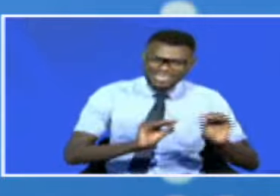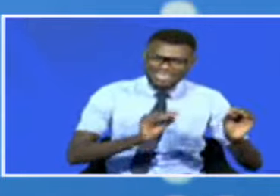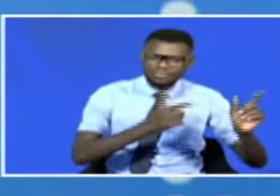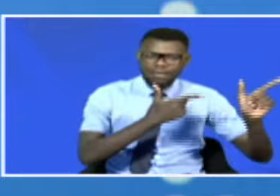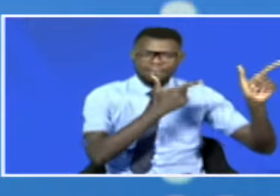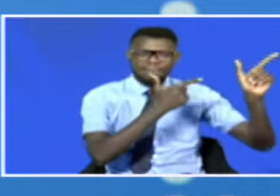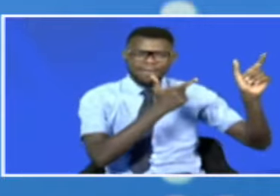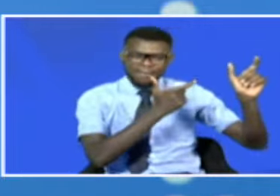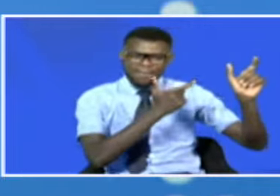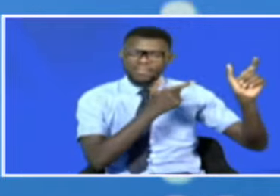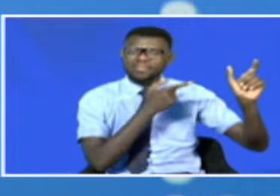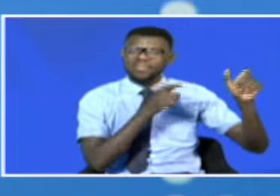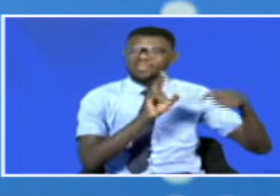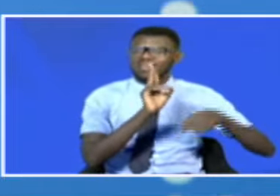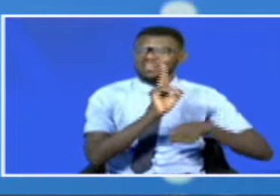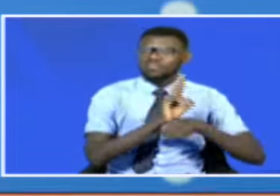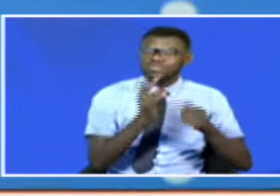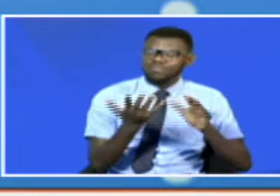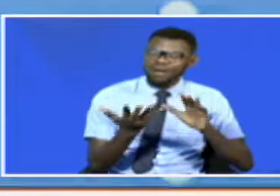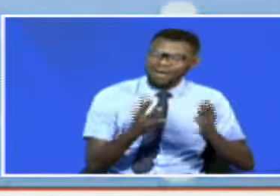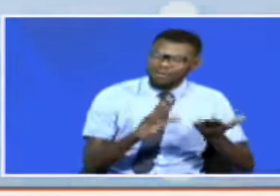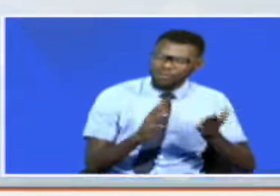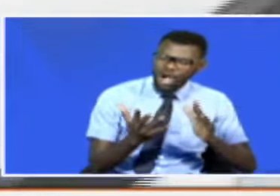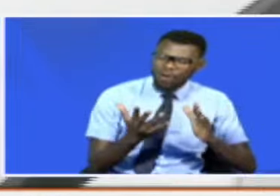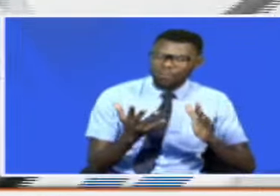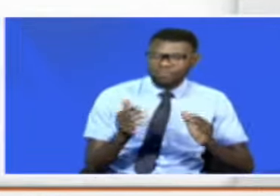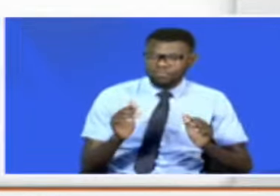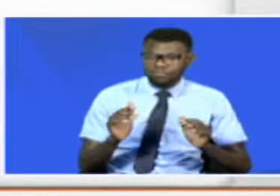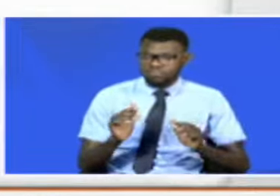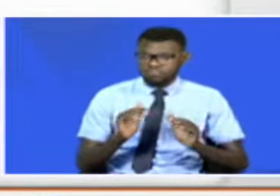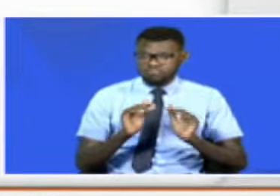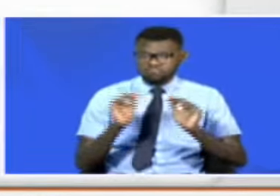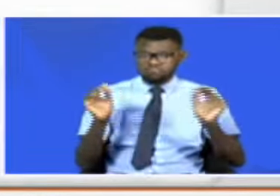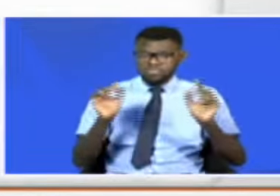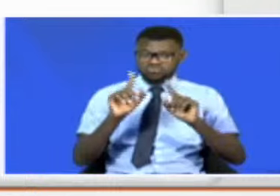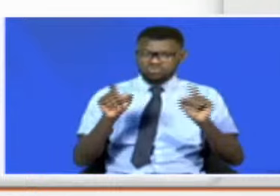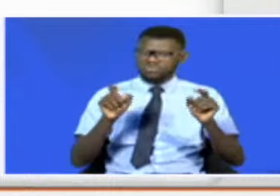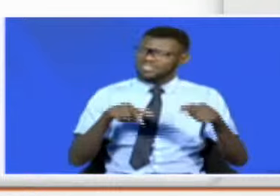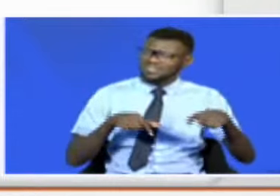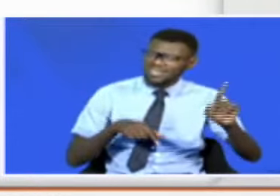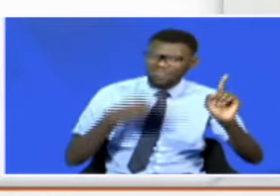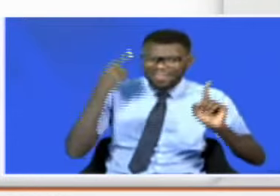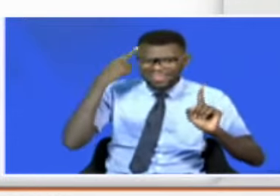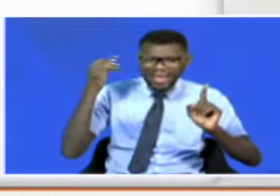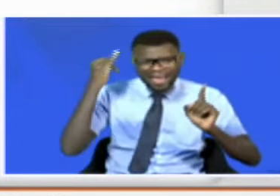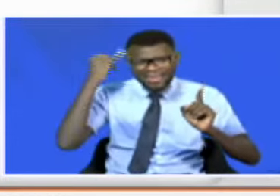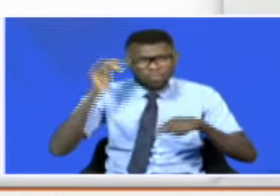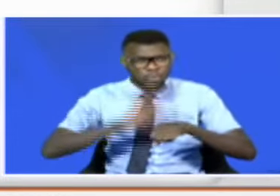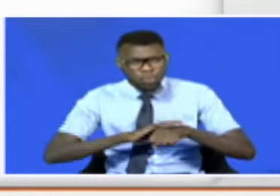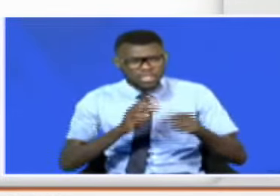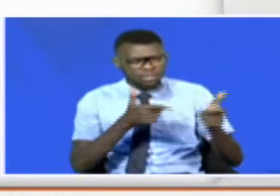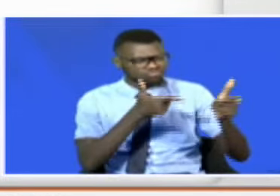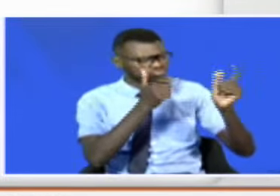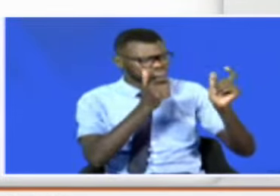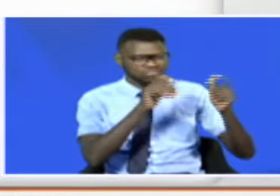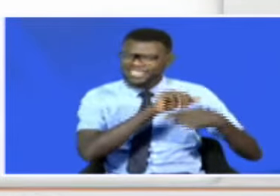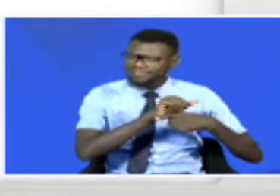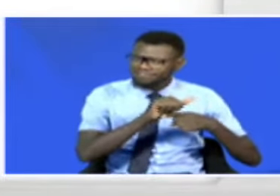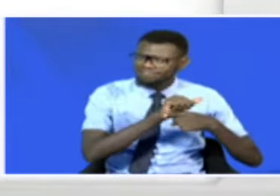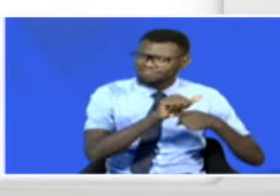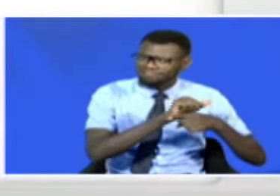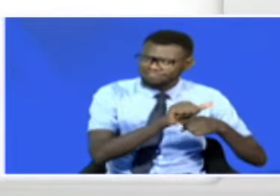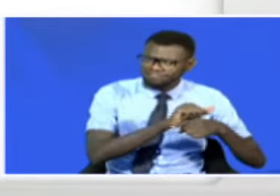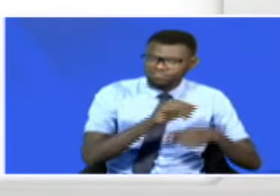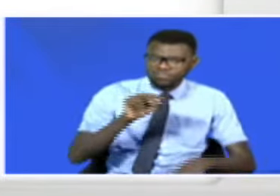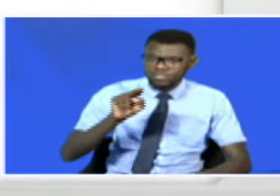on the big question tonight, we ask you, do you think it's a good idea to offer basic firearm lessons to the